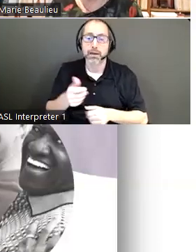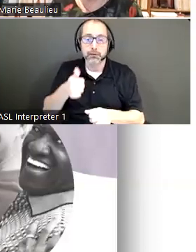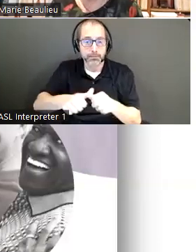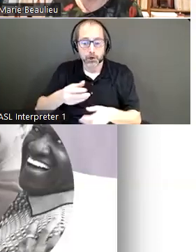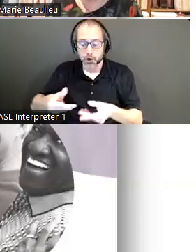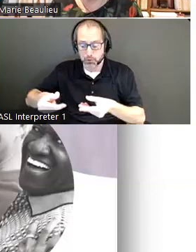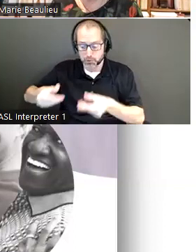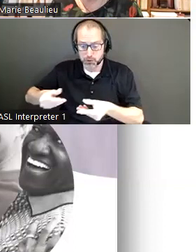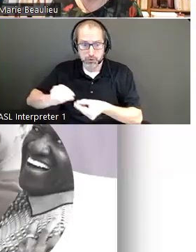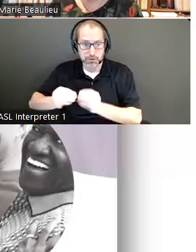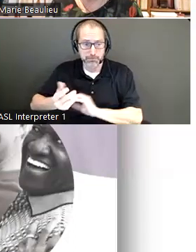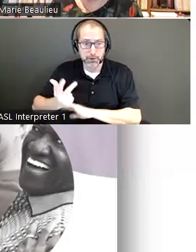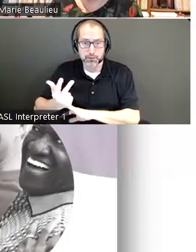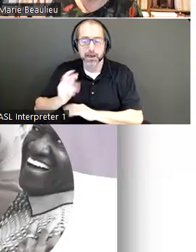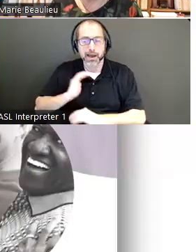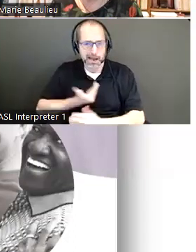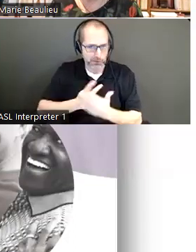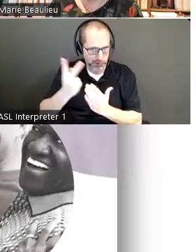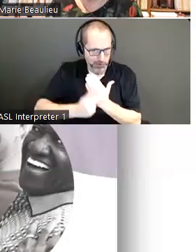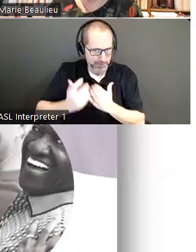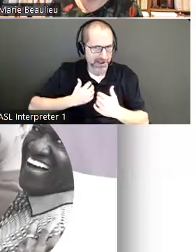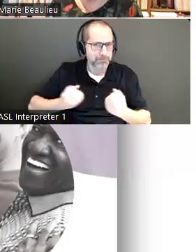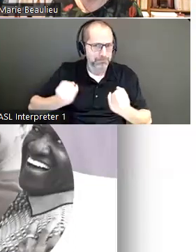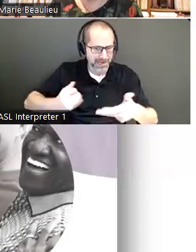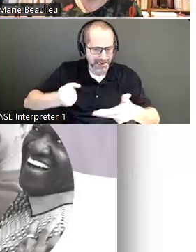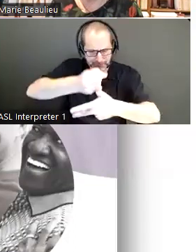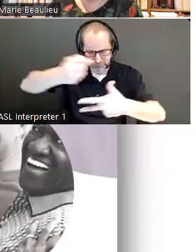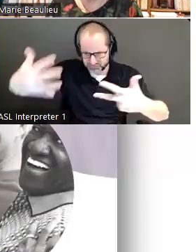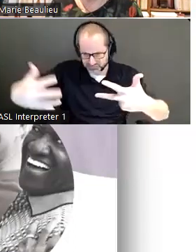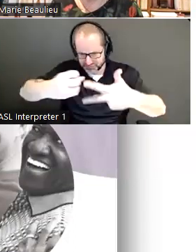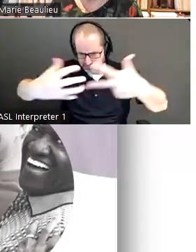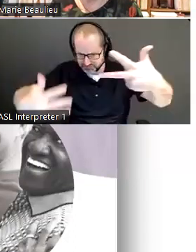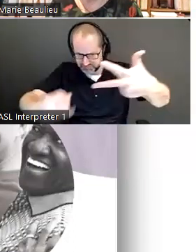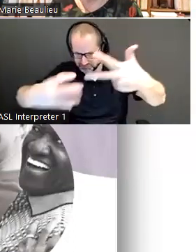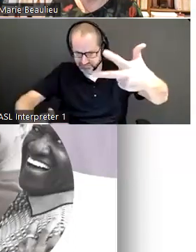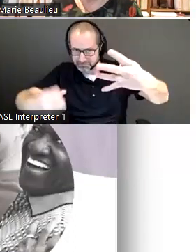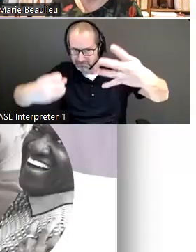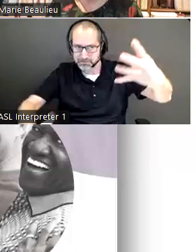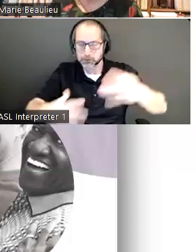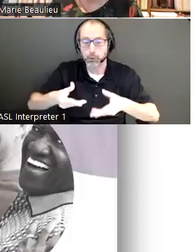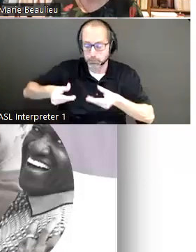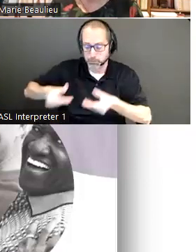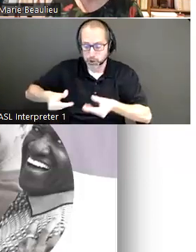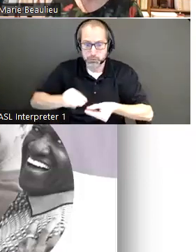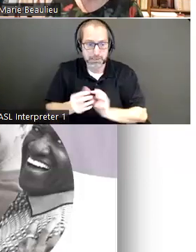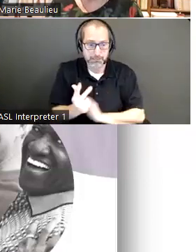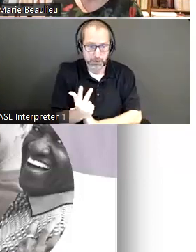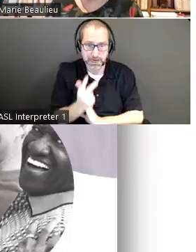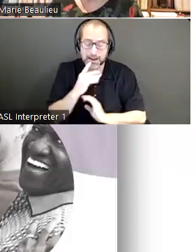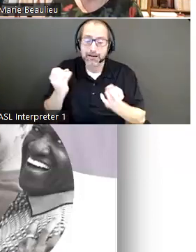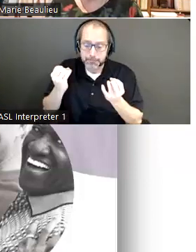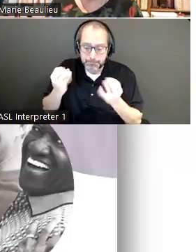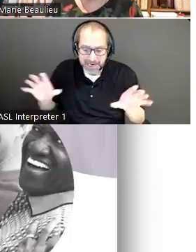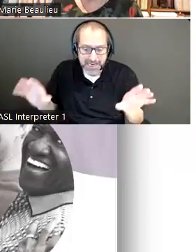a lot of things in our program. So still in module 3, several activities aimed at promoting goodwill and